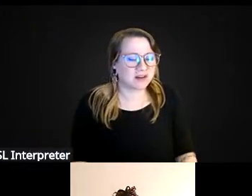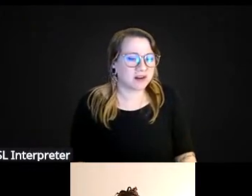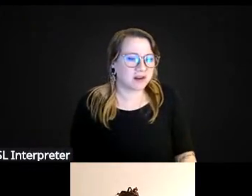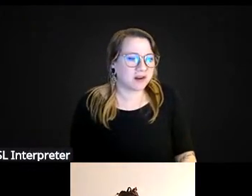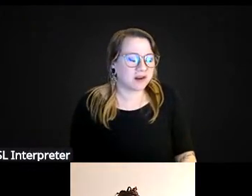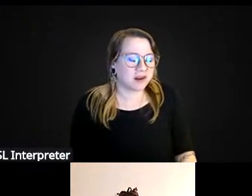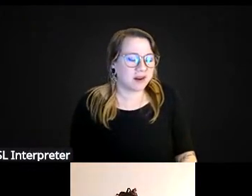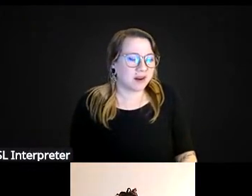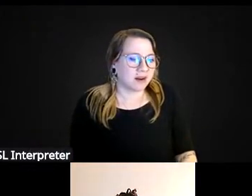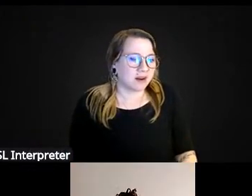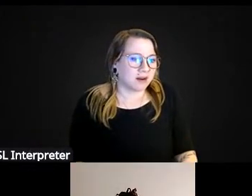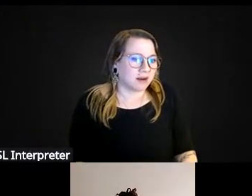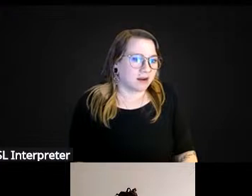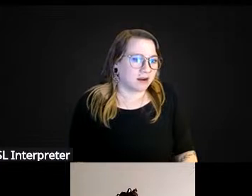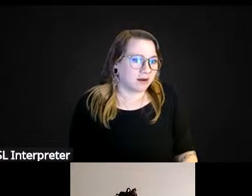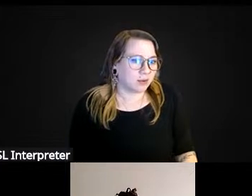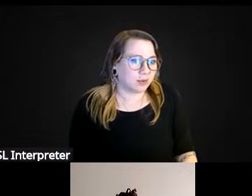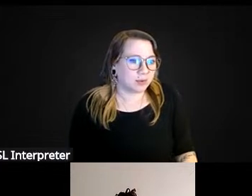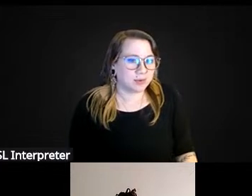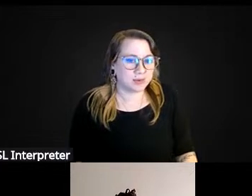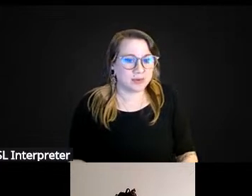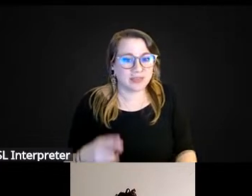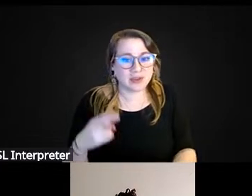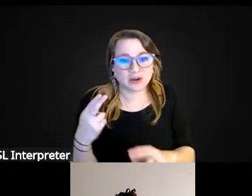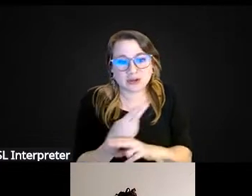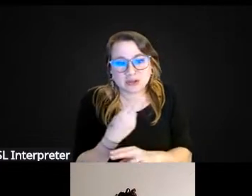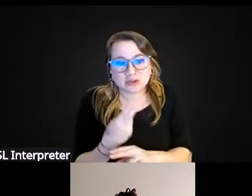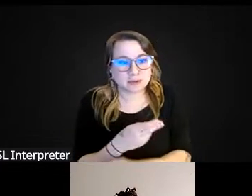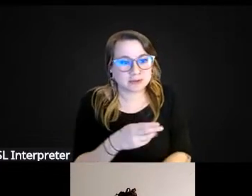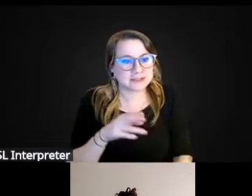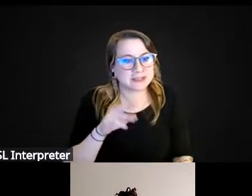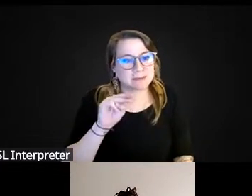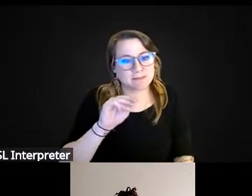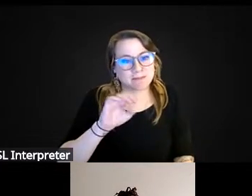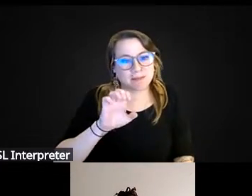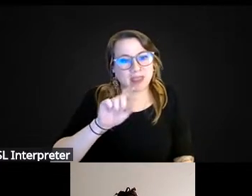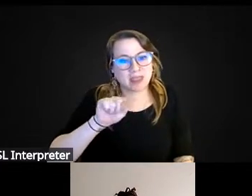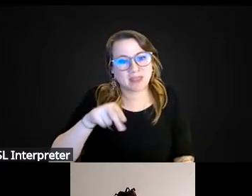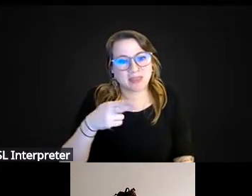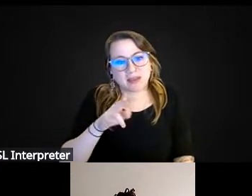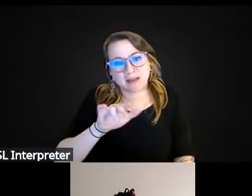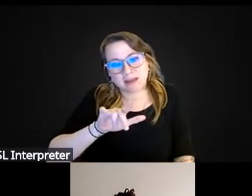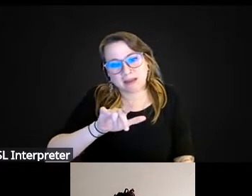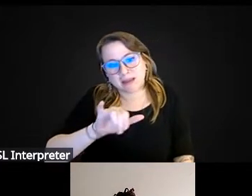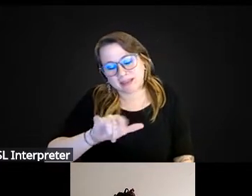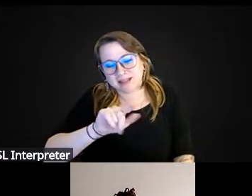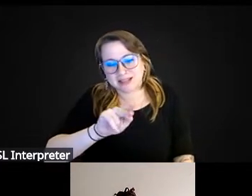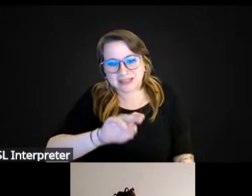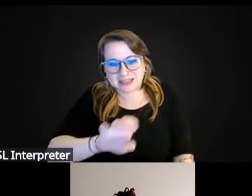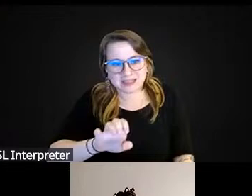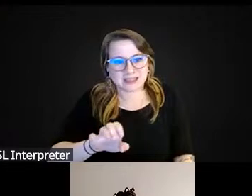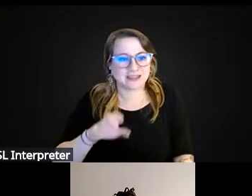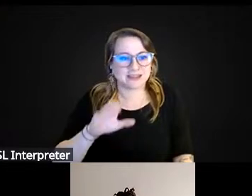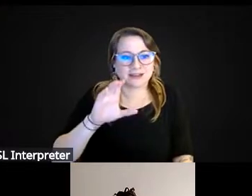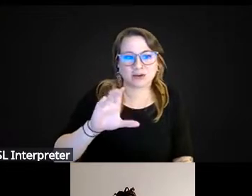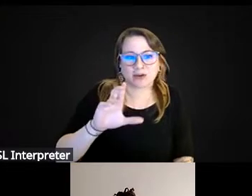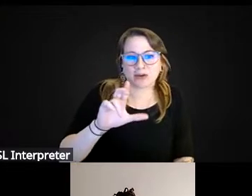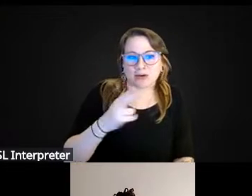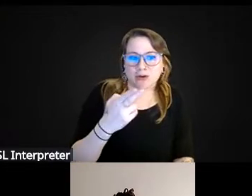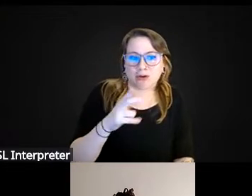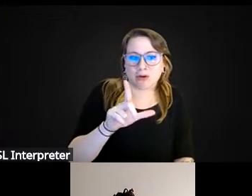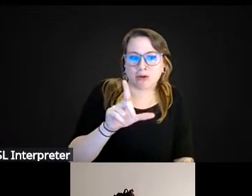Um, they were using methylene. They were using methylene chloride. They're housing